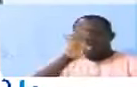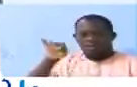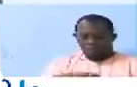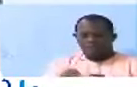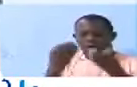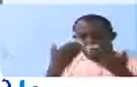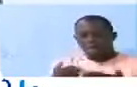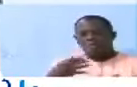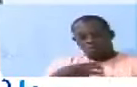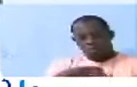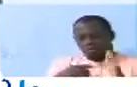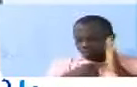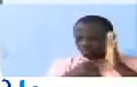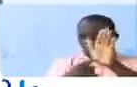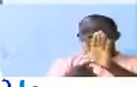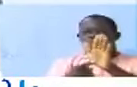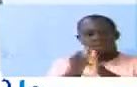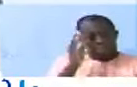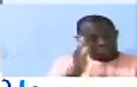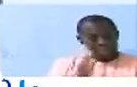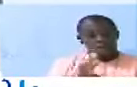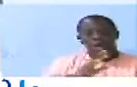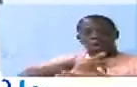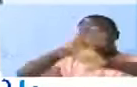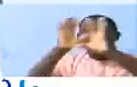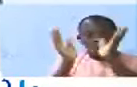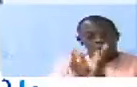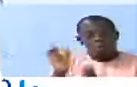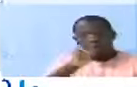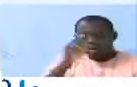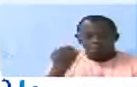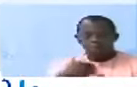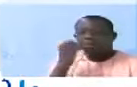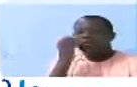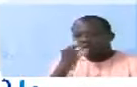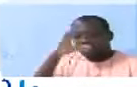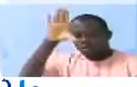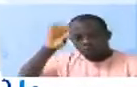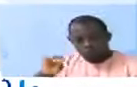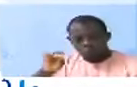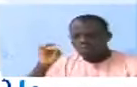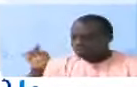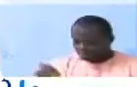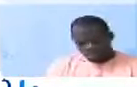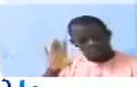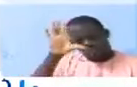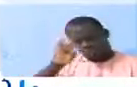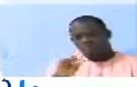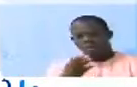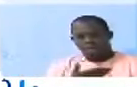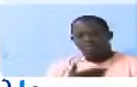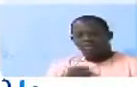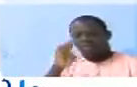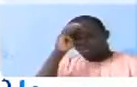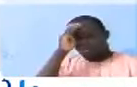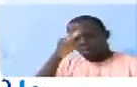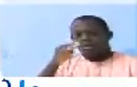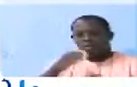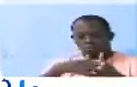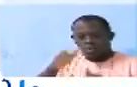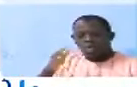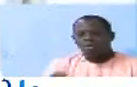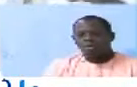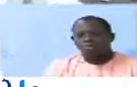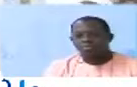out that he did what he did. He did all what has been said is what he did. Thank you very much. We were